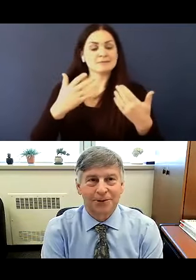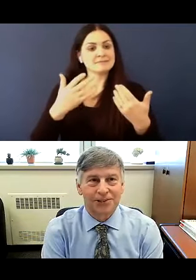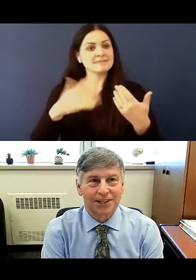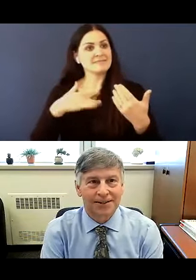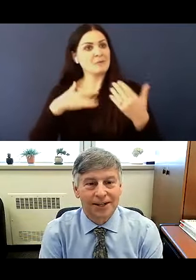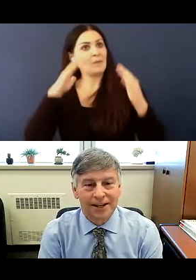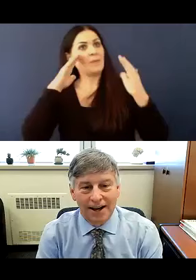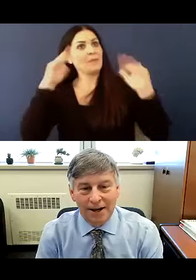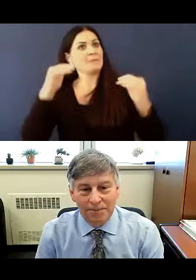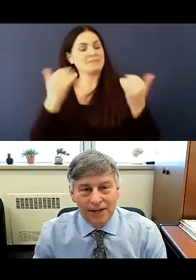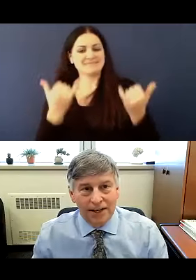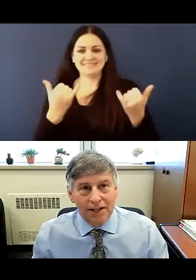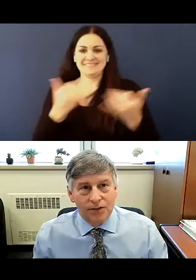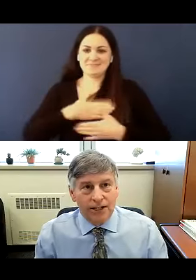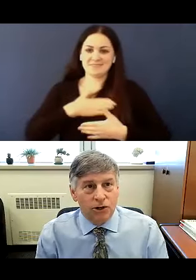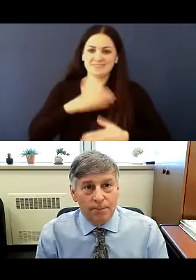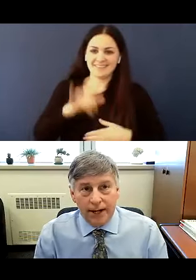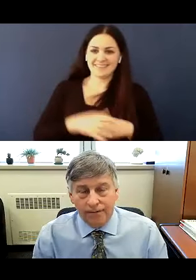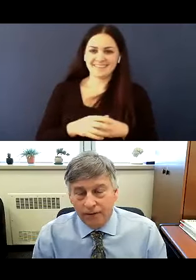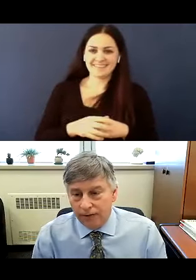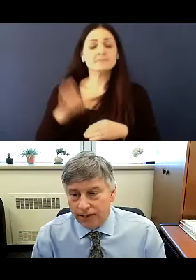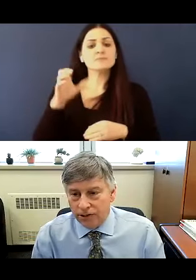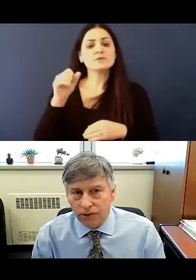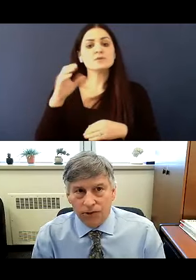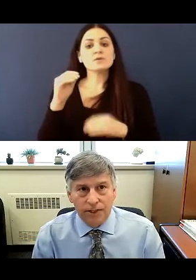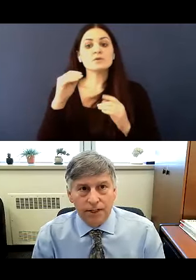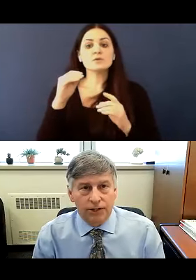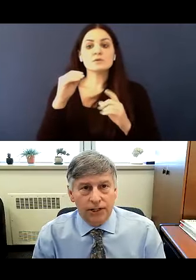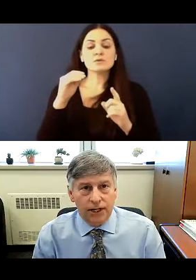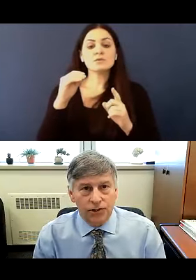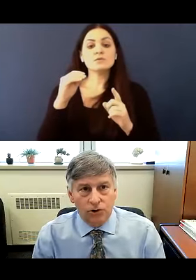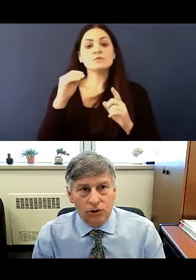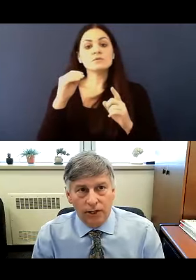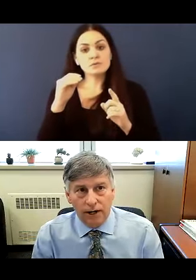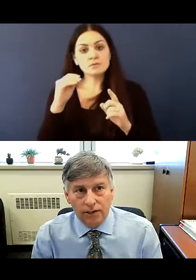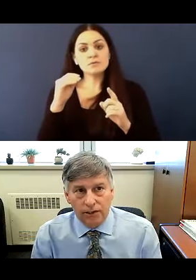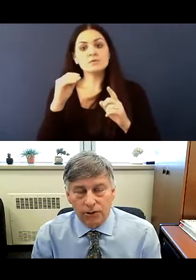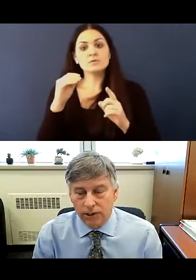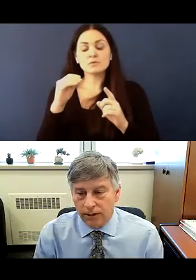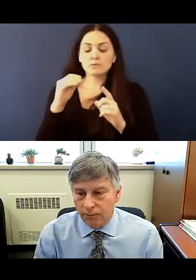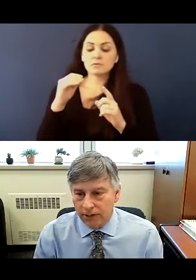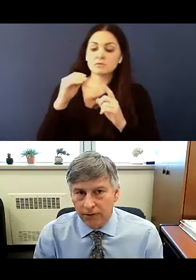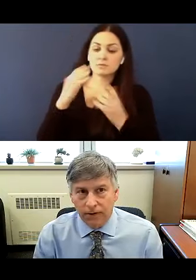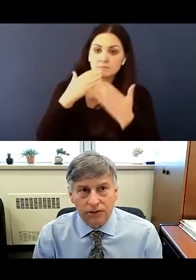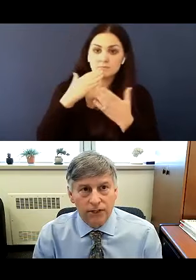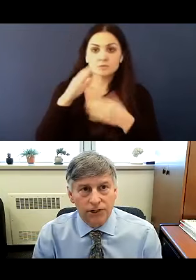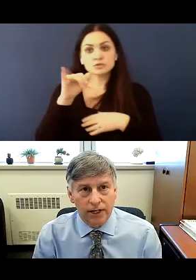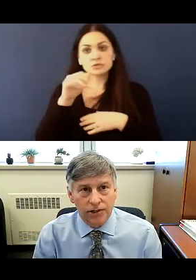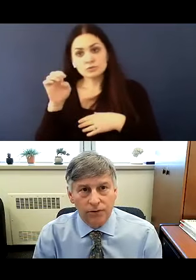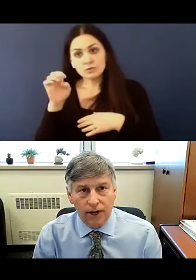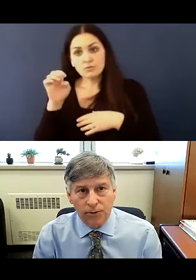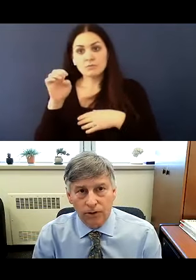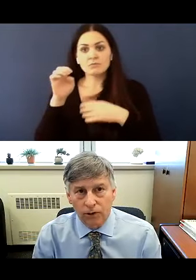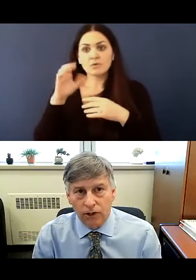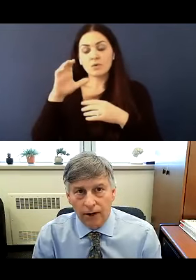we really appreciate it. So thanks. So on behalf of Senior Associate Dean for Education, Joe Kolars, and Associate Dean for Medical Student